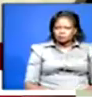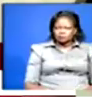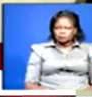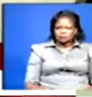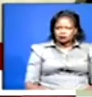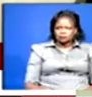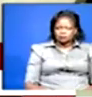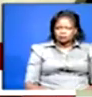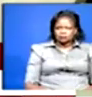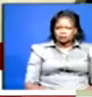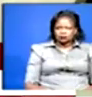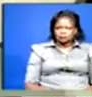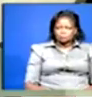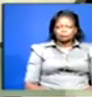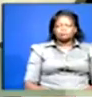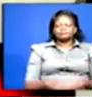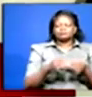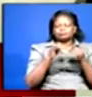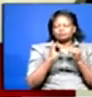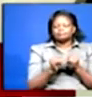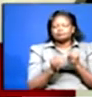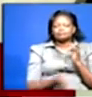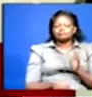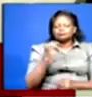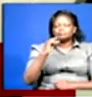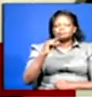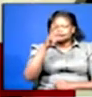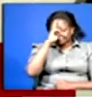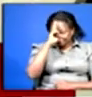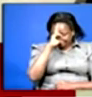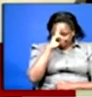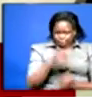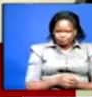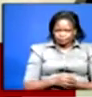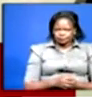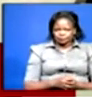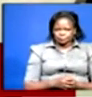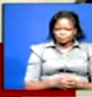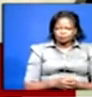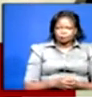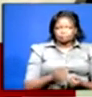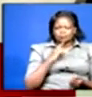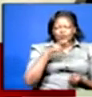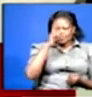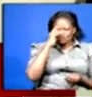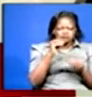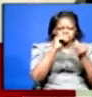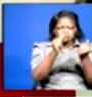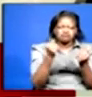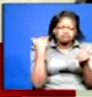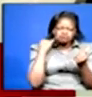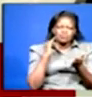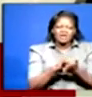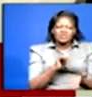Right now, the newly sworn-in Inspector General of Police, Japheth Koome, says police will deal with criminal gangs that seem